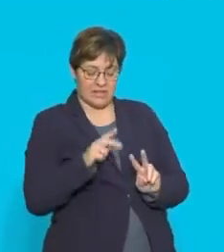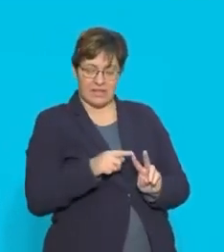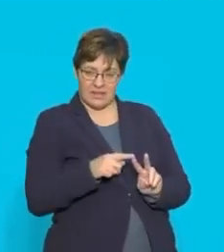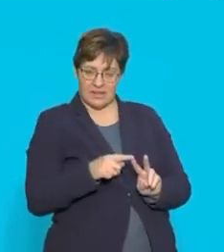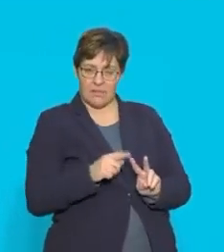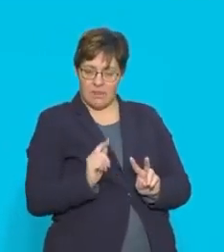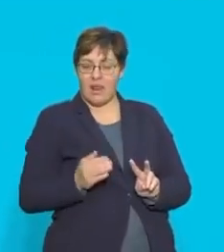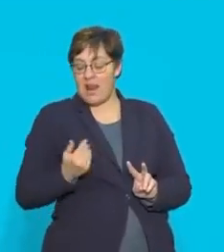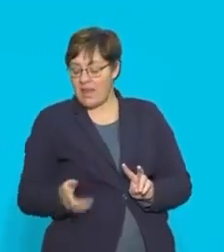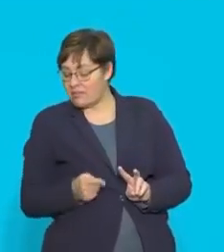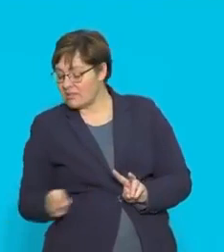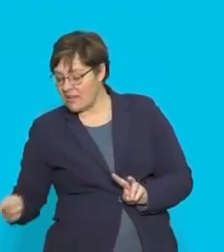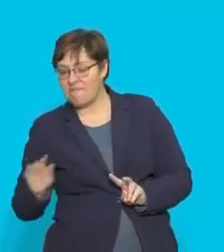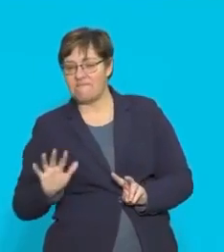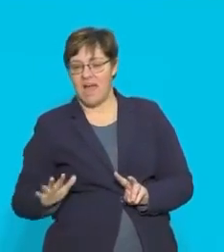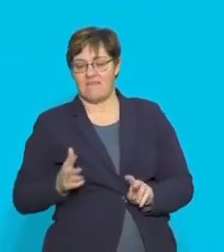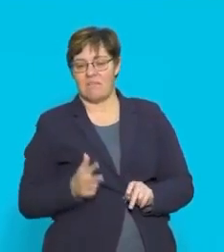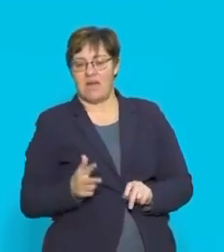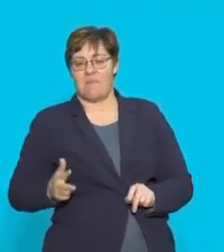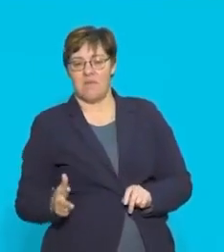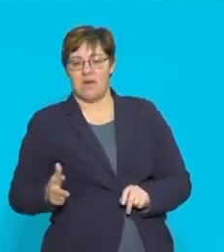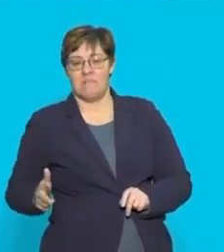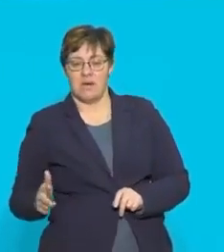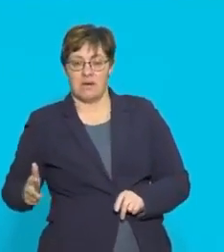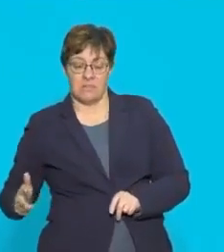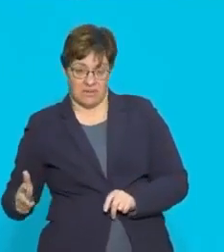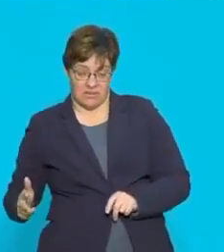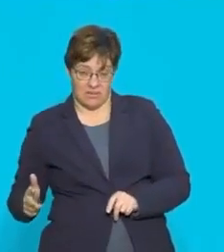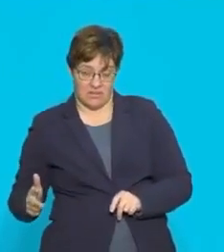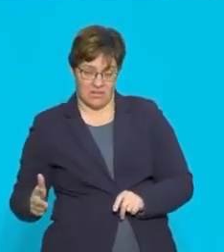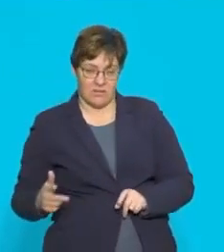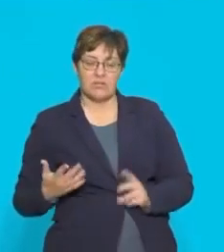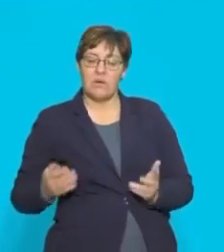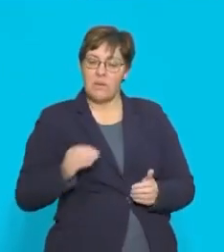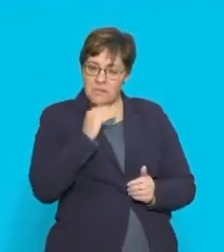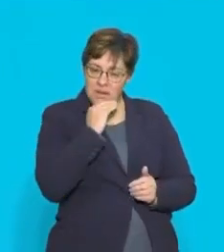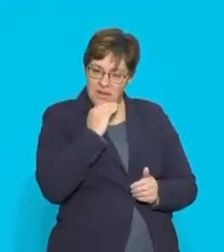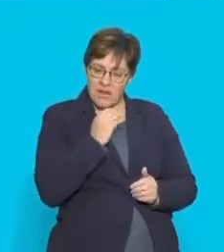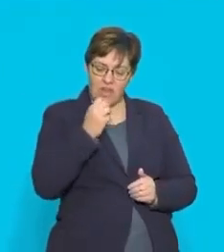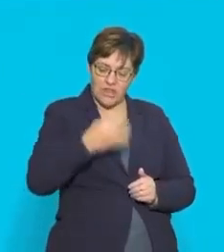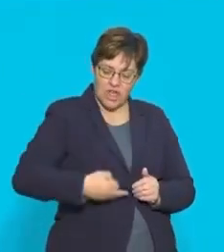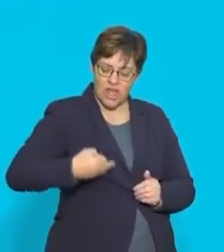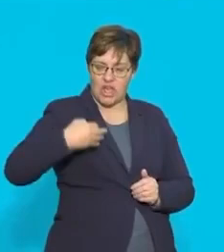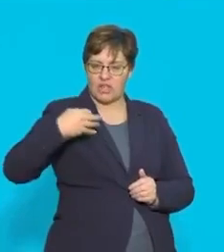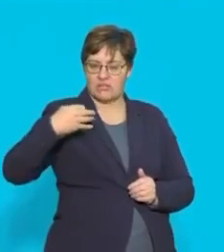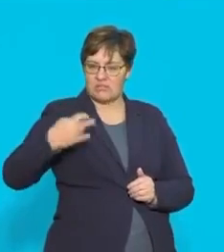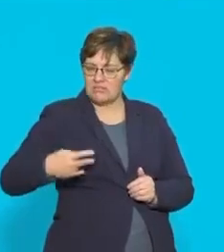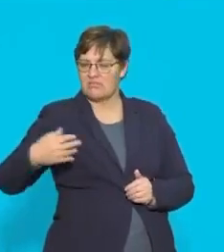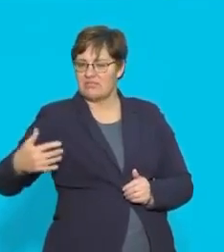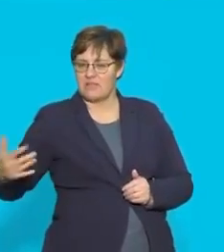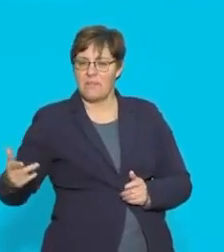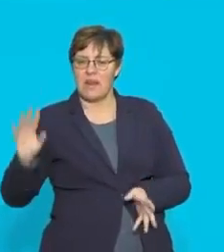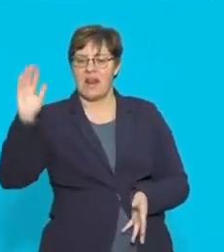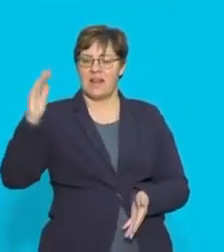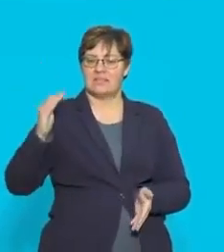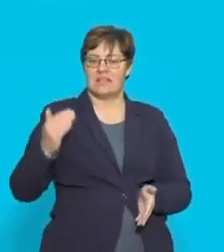6 remaining cars can park. Then if I've parked the first and the second, then what happens there?